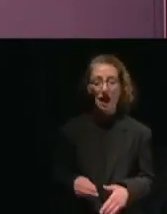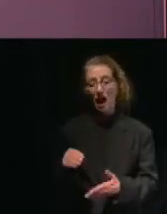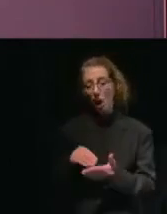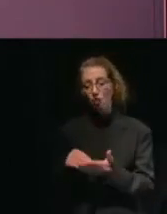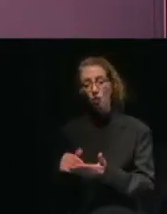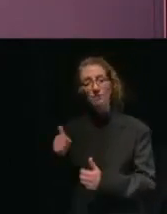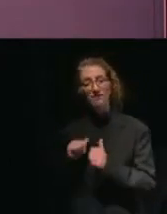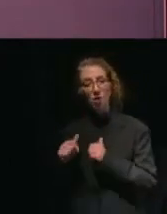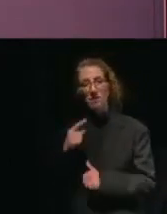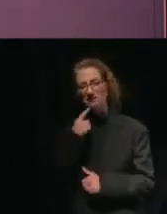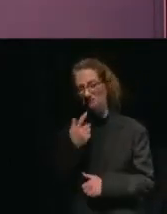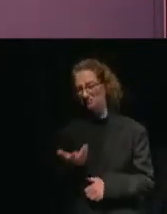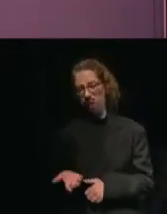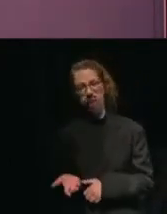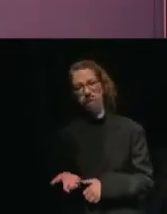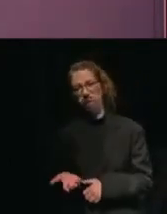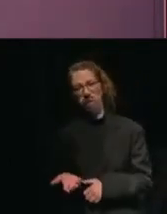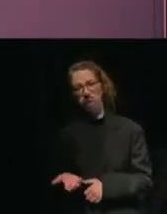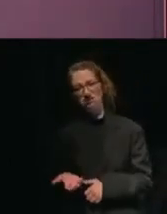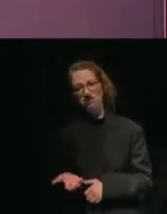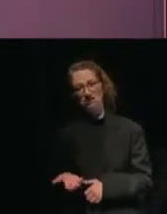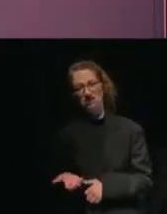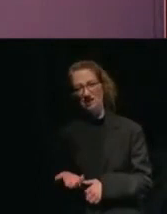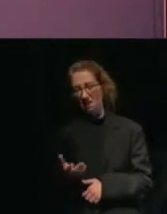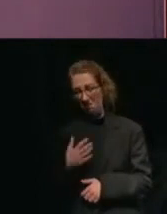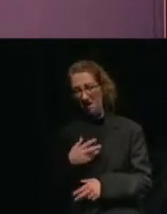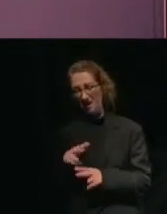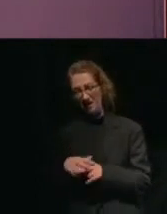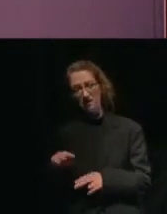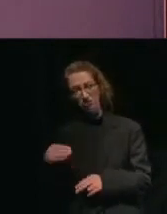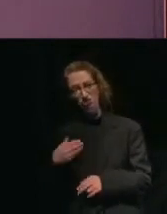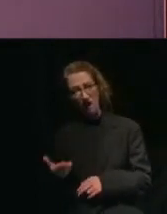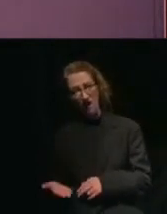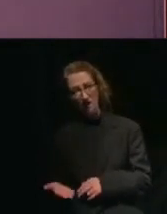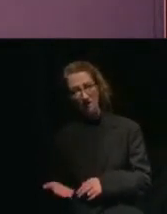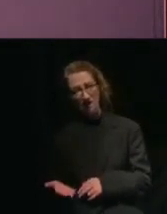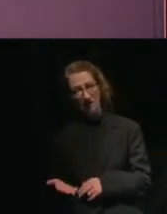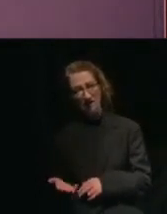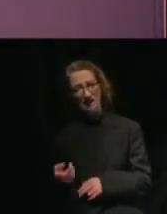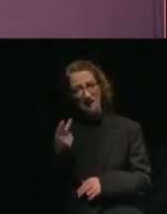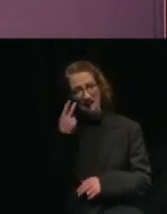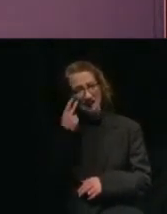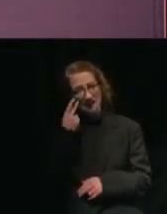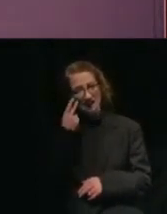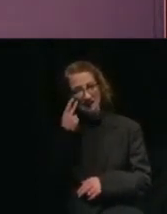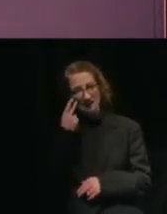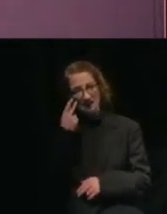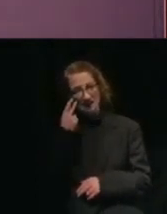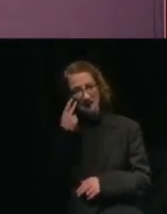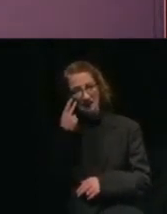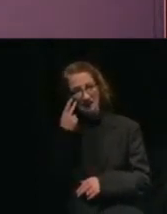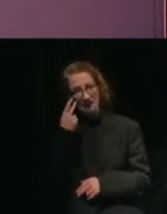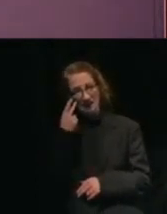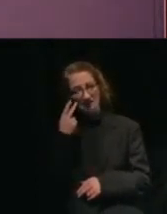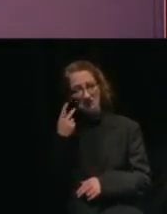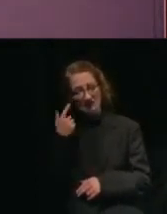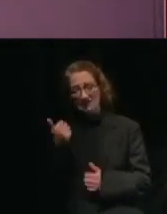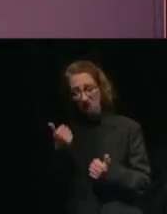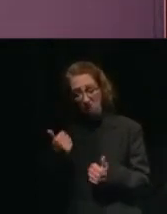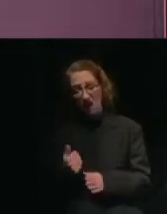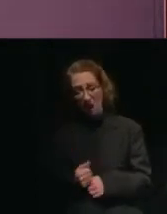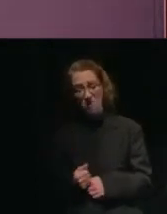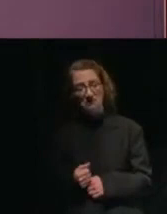heating or eating, but I definitely won't be able to get an apartment. An author and performer reacted cynically and said, yeah, sure, so my retirement